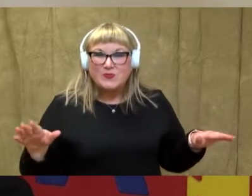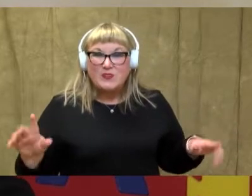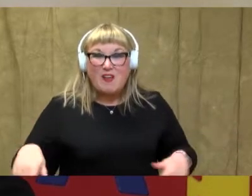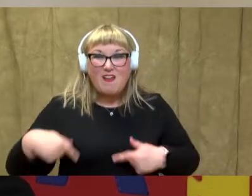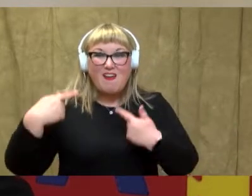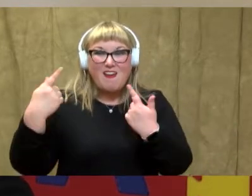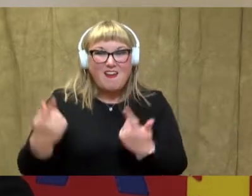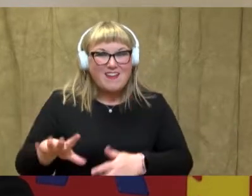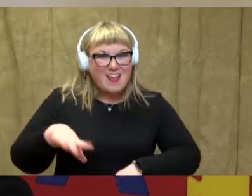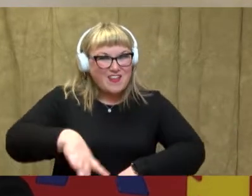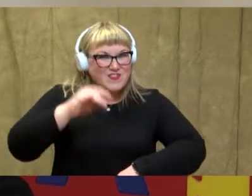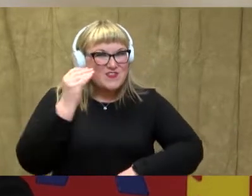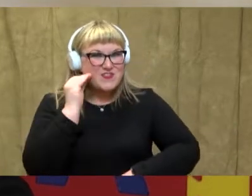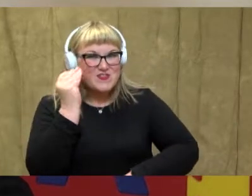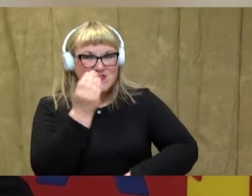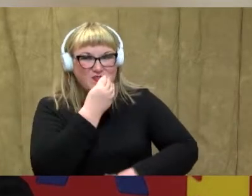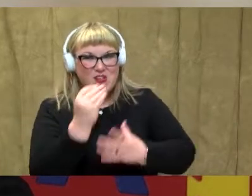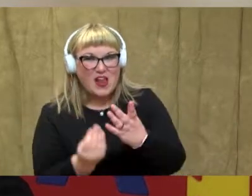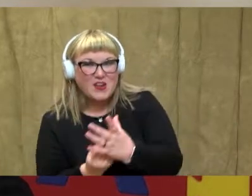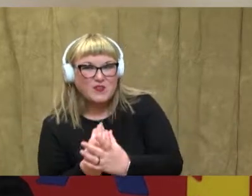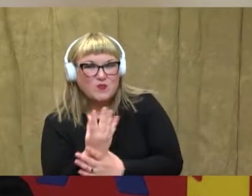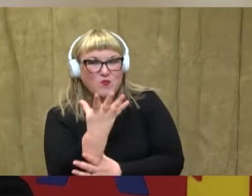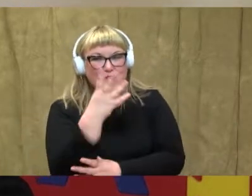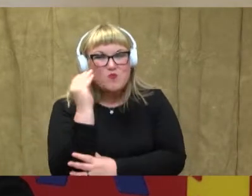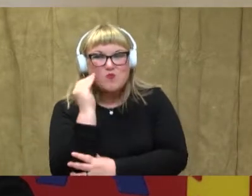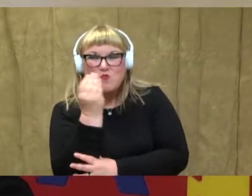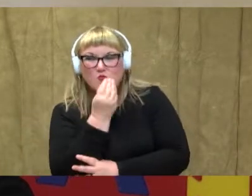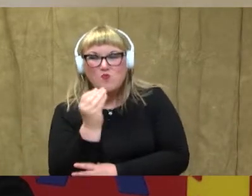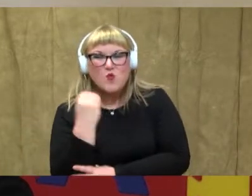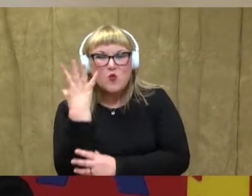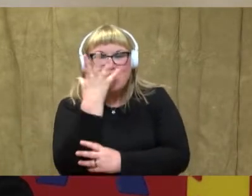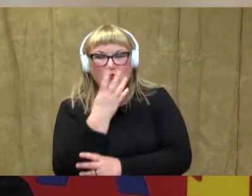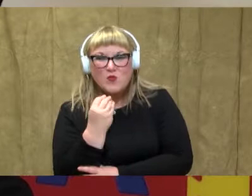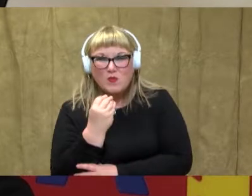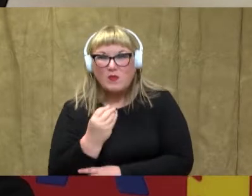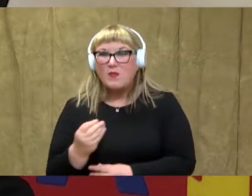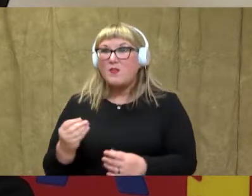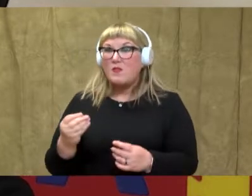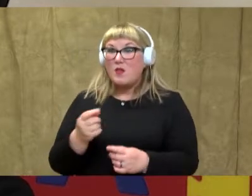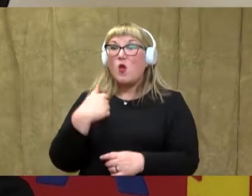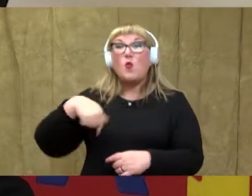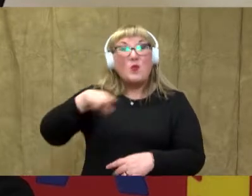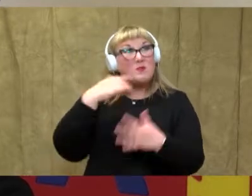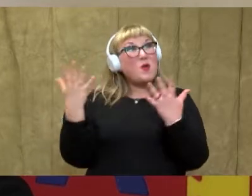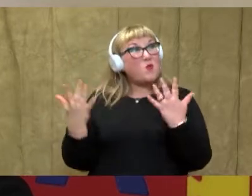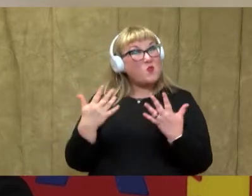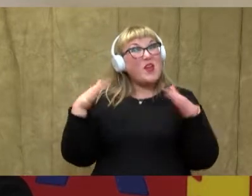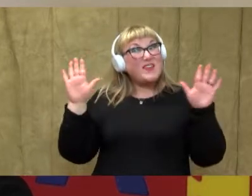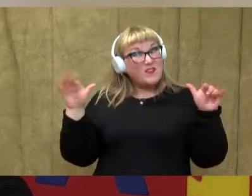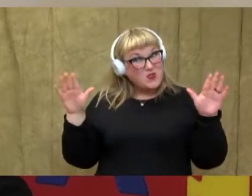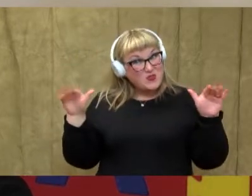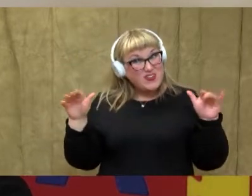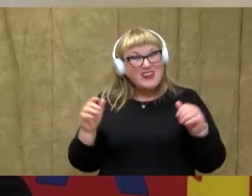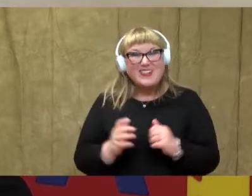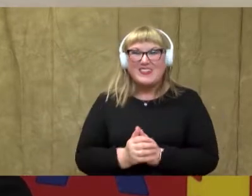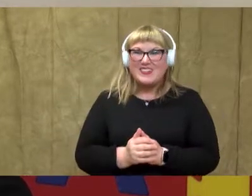until they find our garden in bloom. We've been waiting for wings.